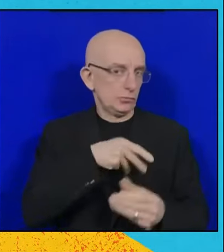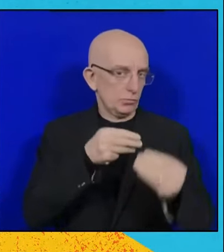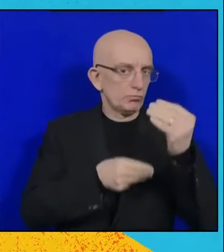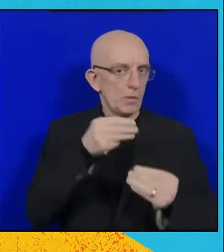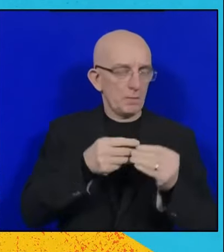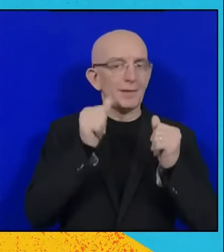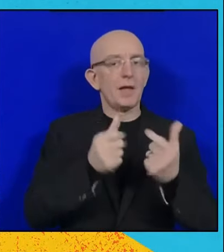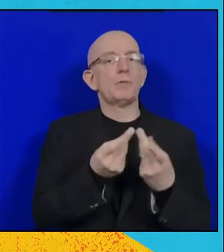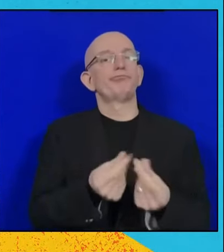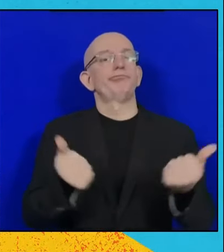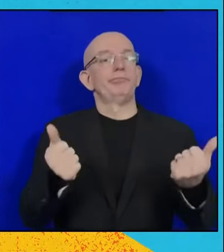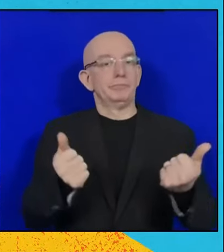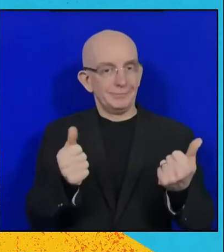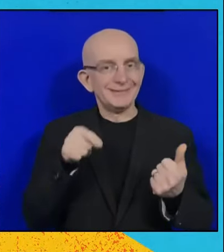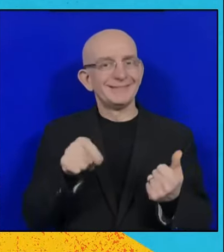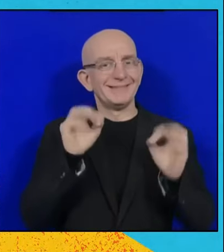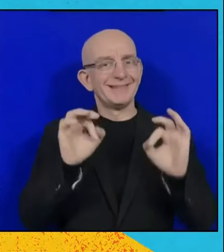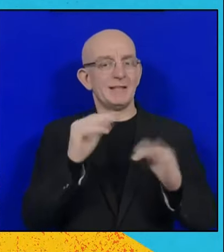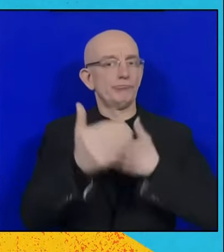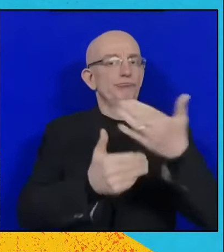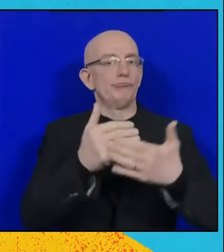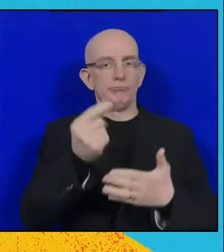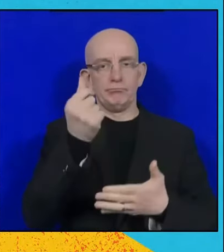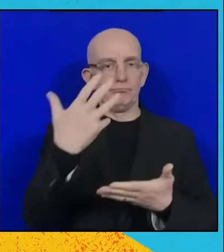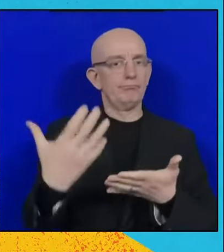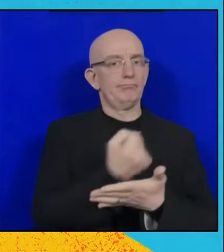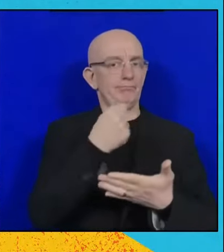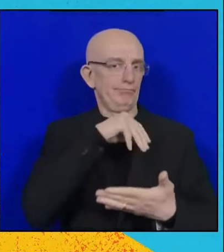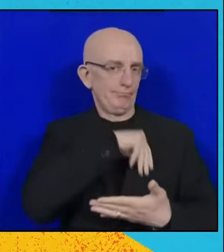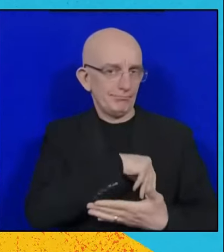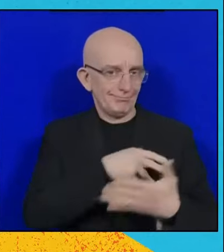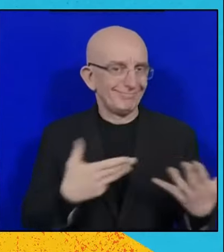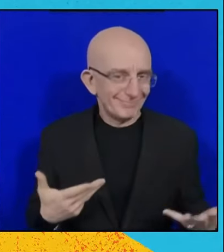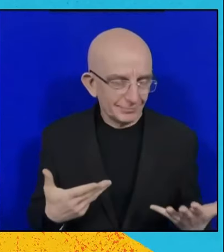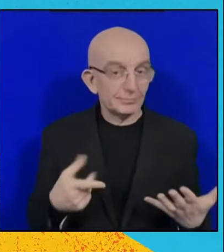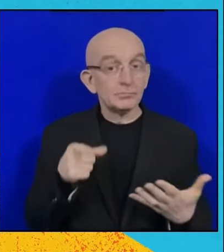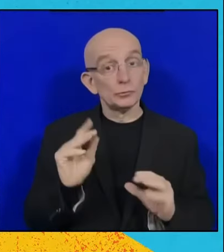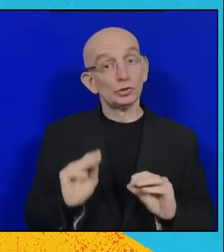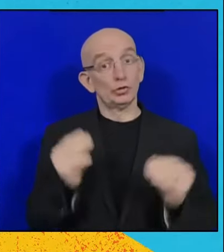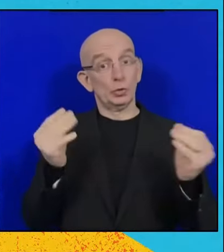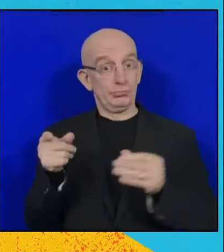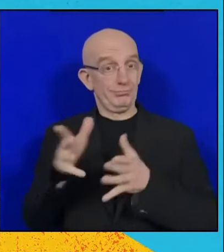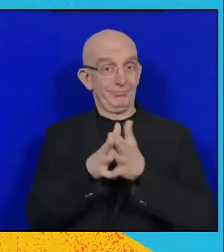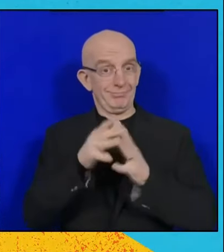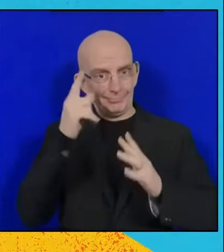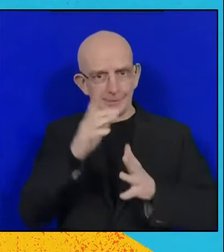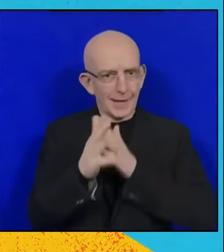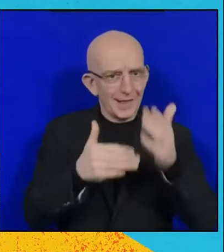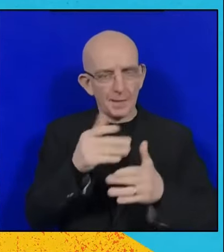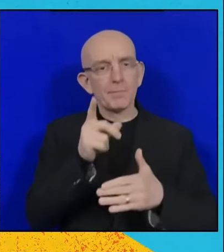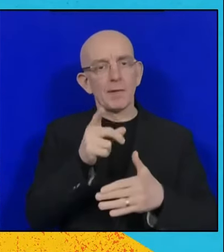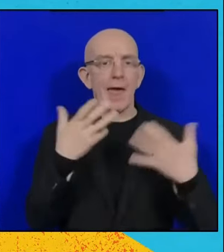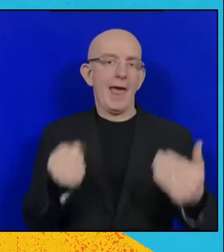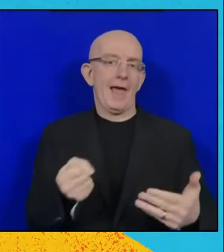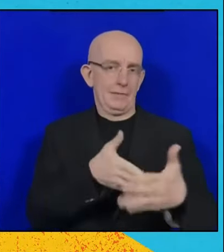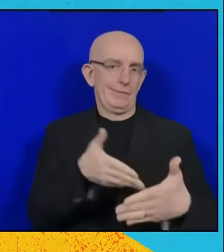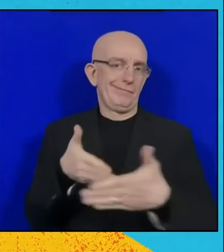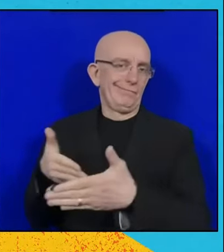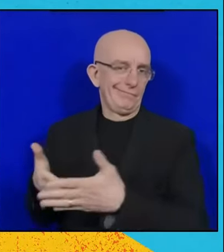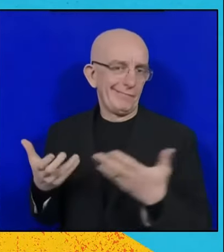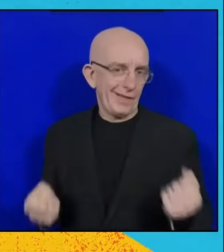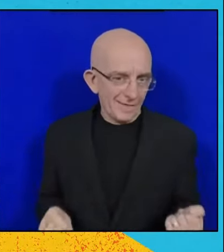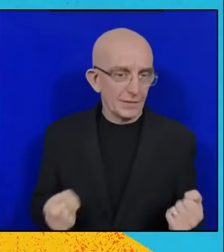many barriers. For example, we may lack access to quality education, decent work, investment, social